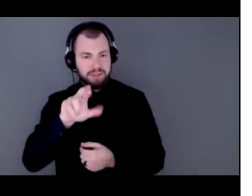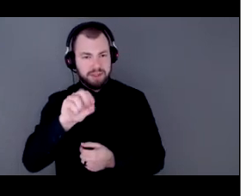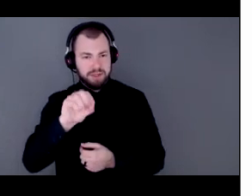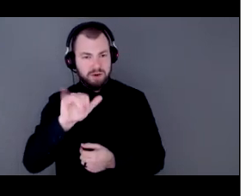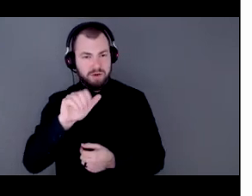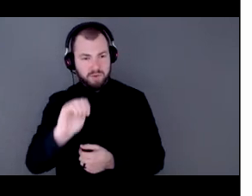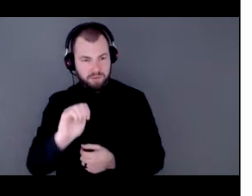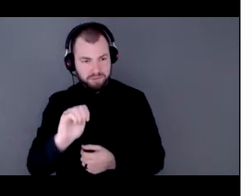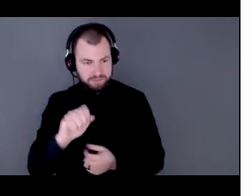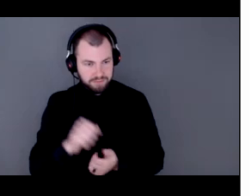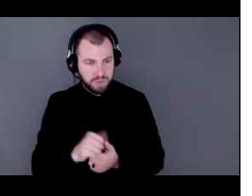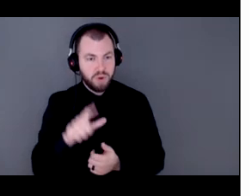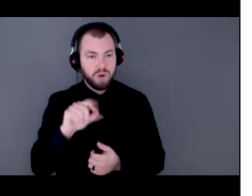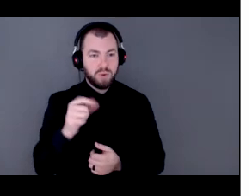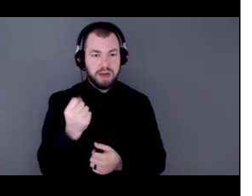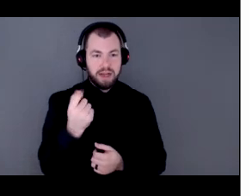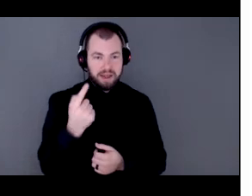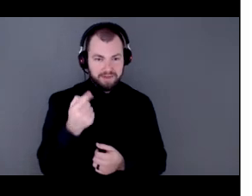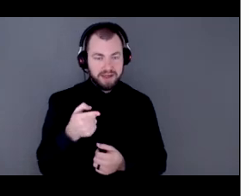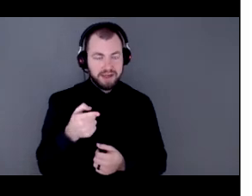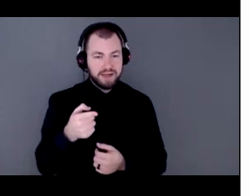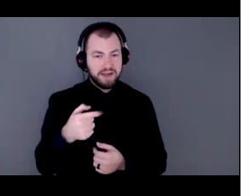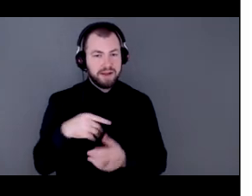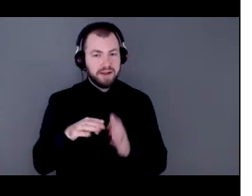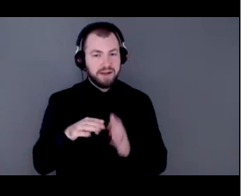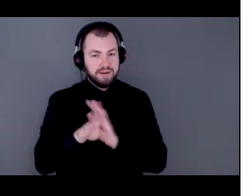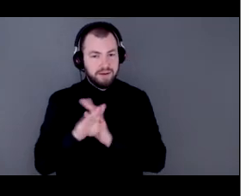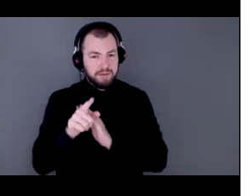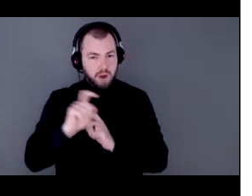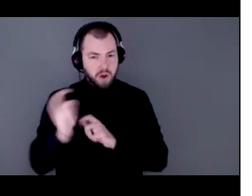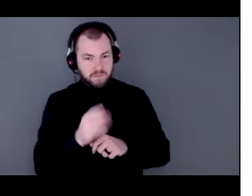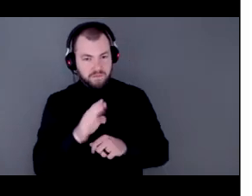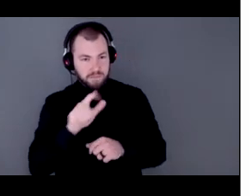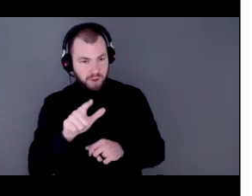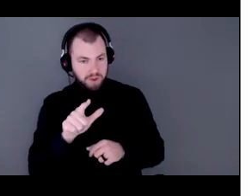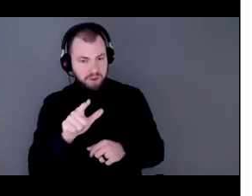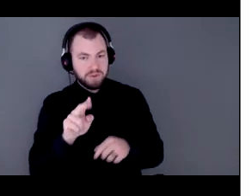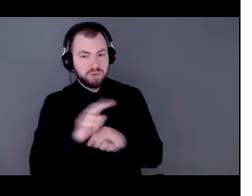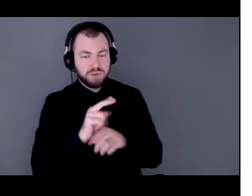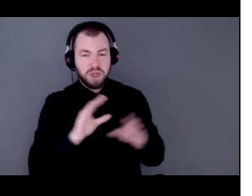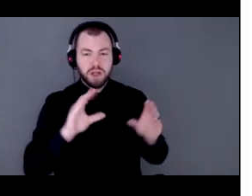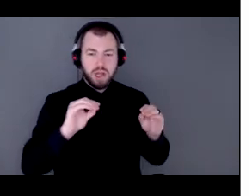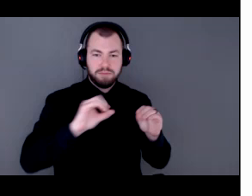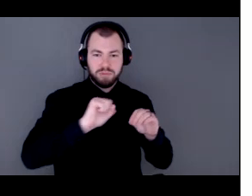had developed a golf roll using a lobster shell and edible binder. It had a very good impact